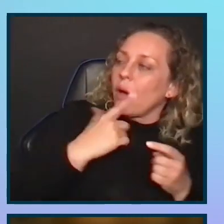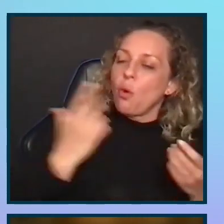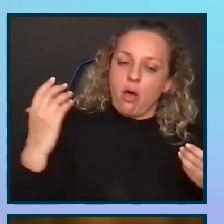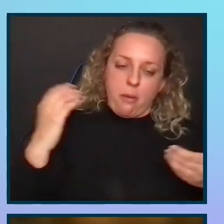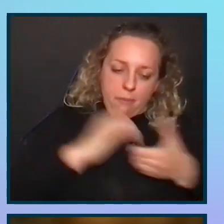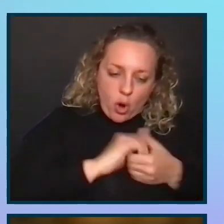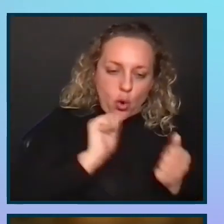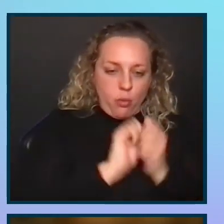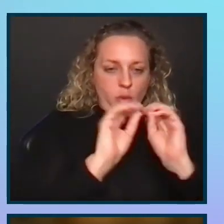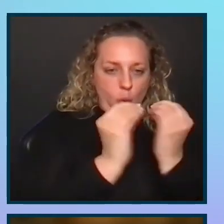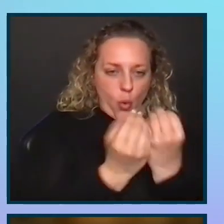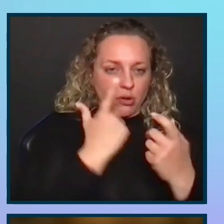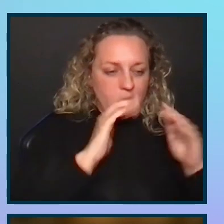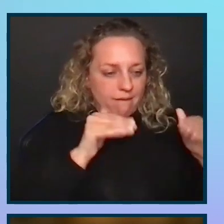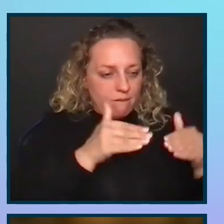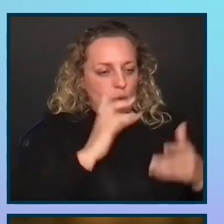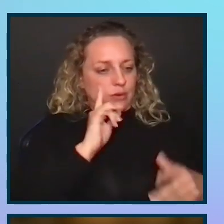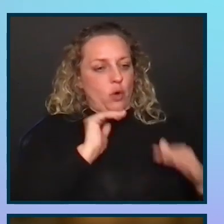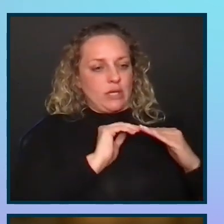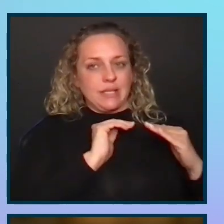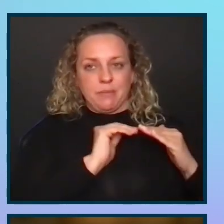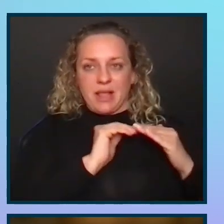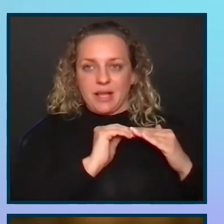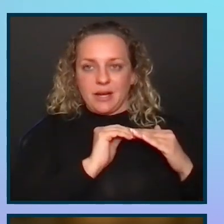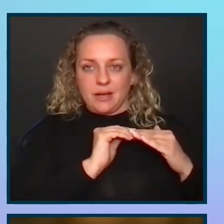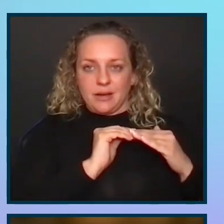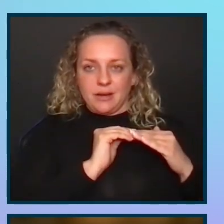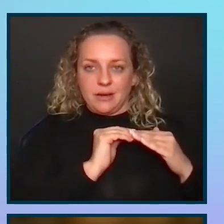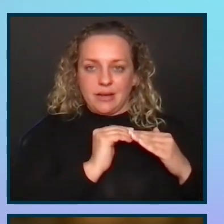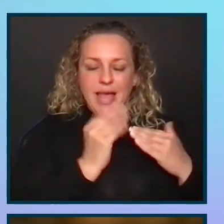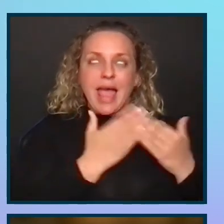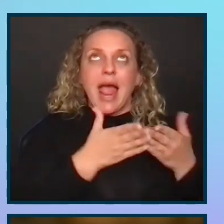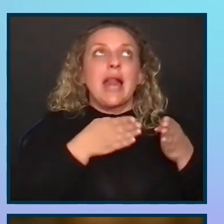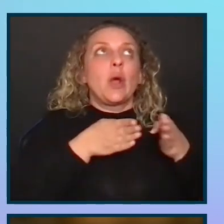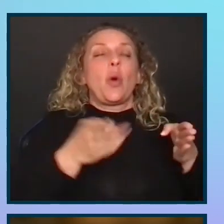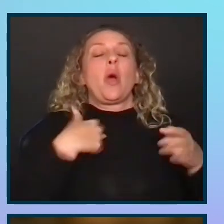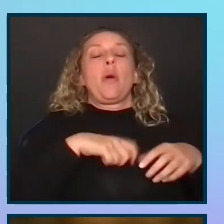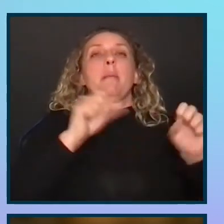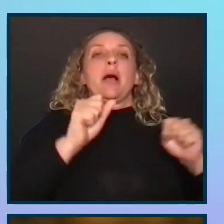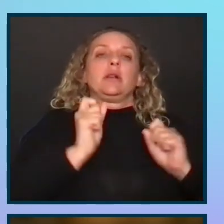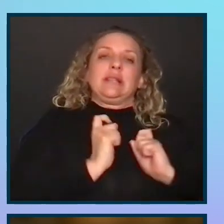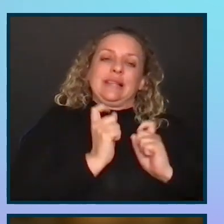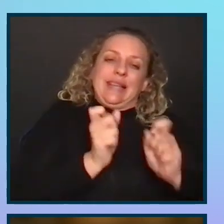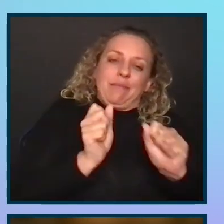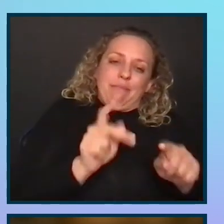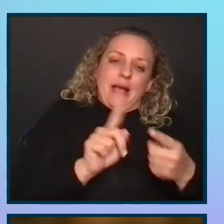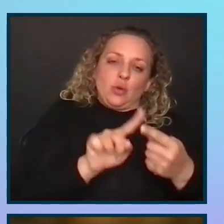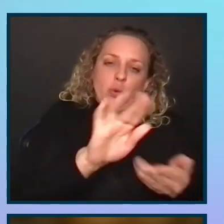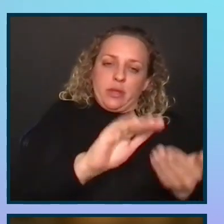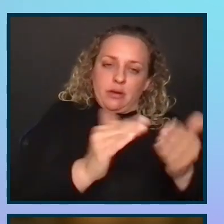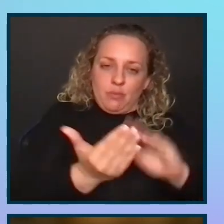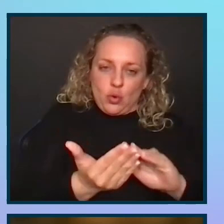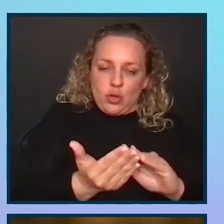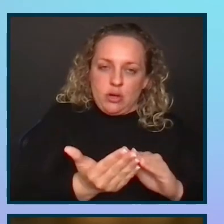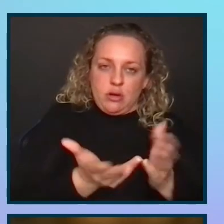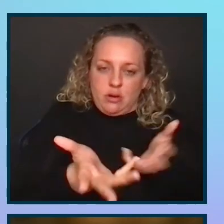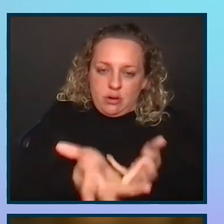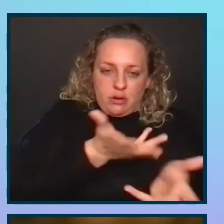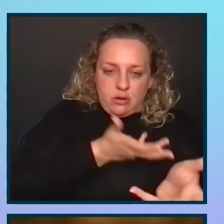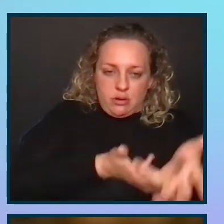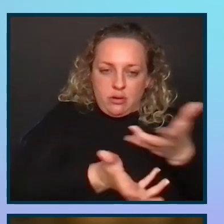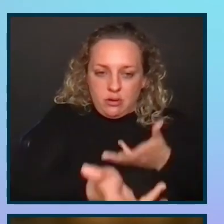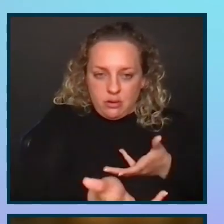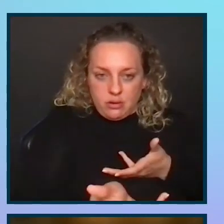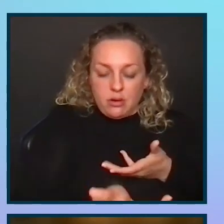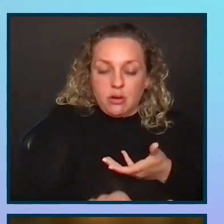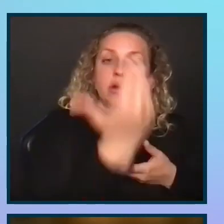with organizations that focus on accessibility. In any way possible, we want to give back to that community. And so that means allowing them to